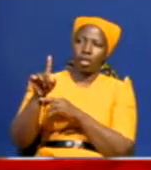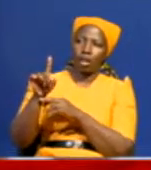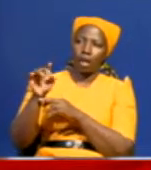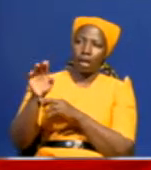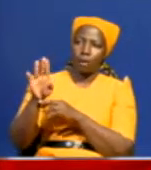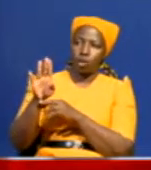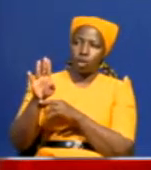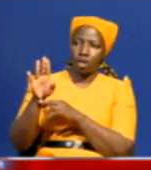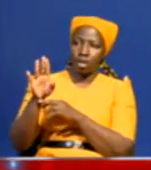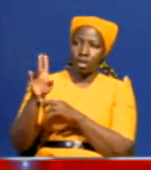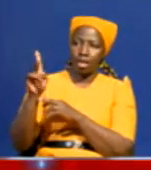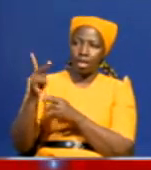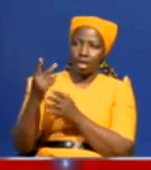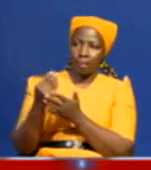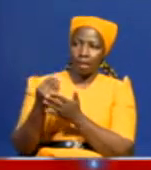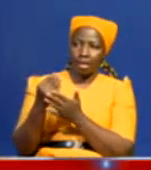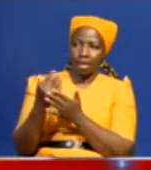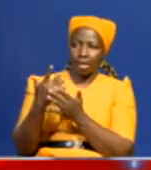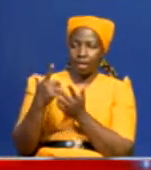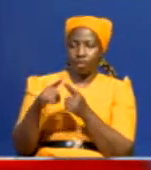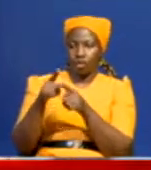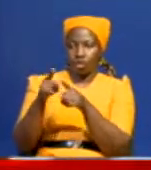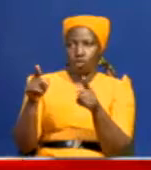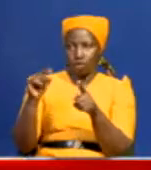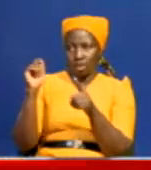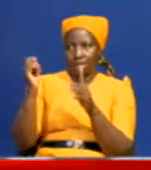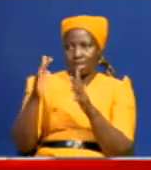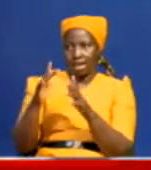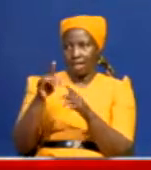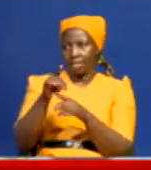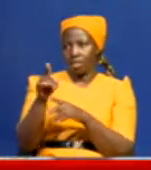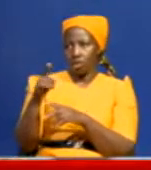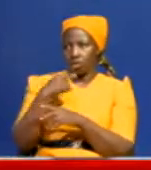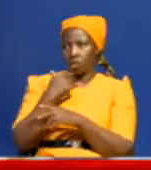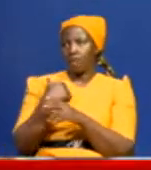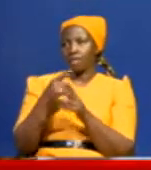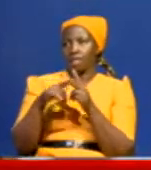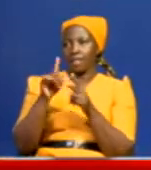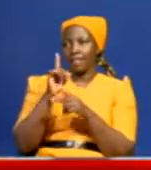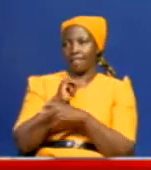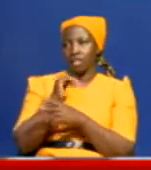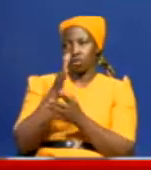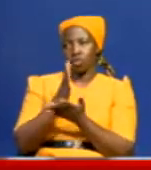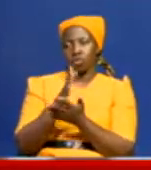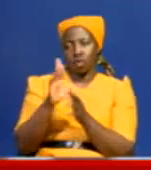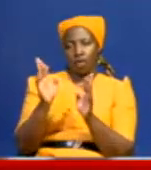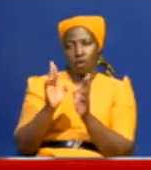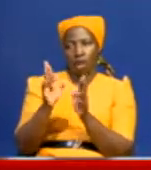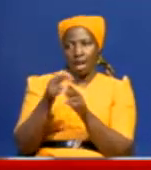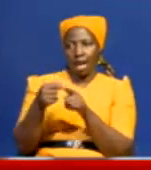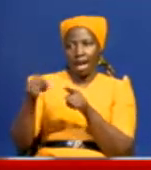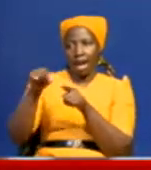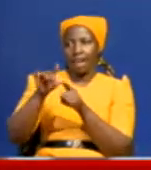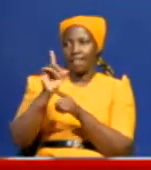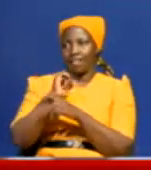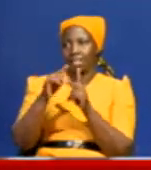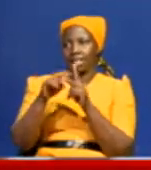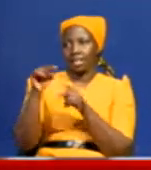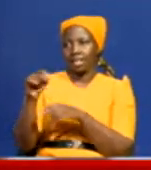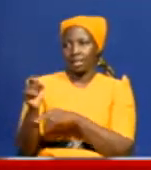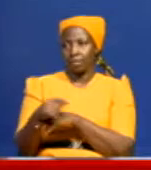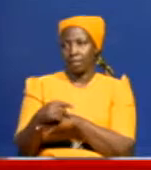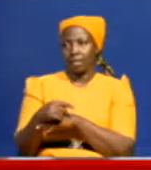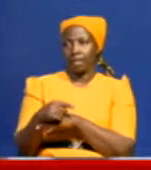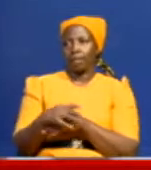one point one billion mm-hmm. shillings to those Kenyans, and those ones who have started. Actually, we have already matched up. Beginning of this month, we matched up.